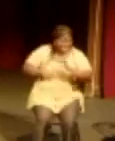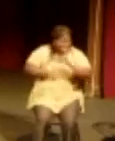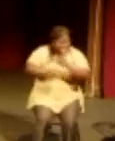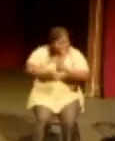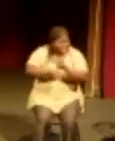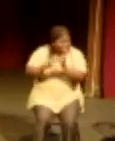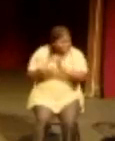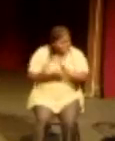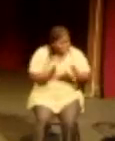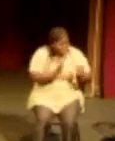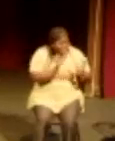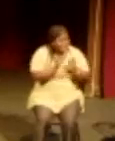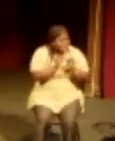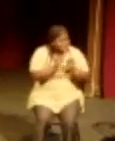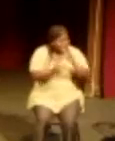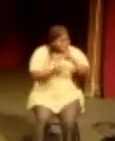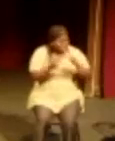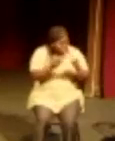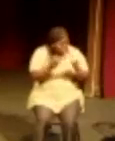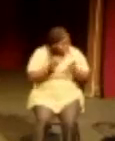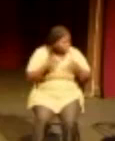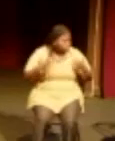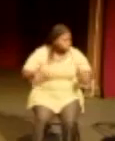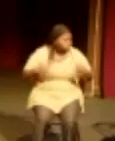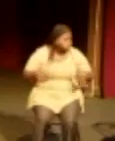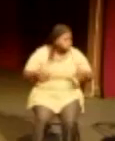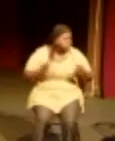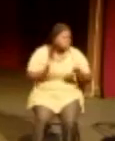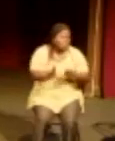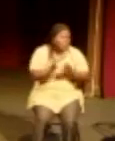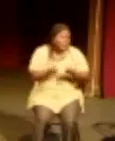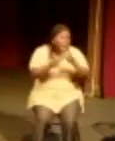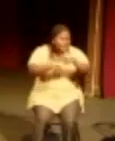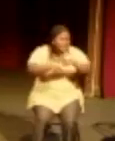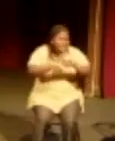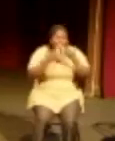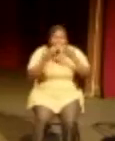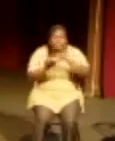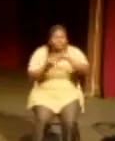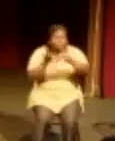these things. So thank you to everybody in Student Services for making that happen.